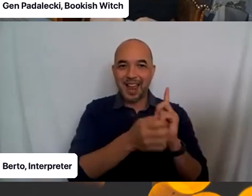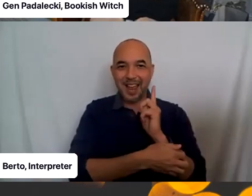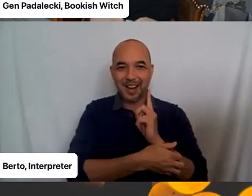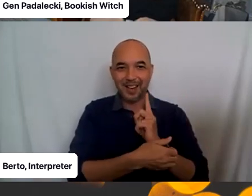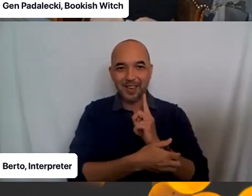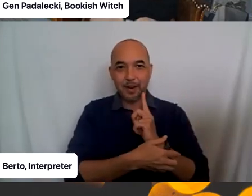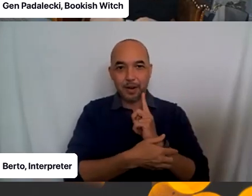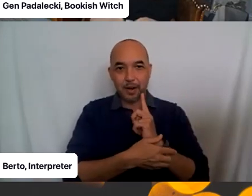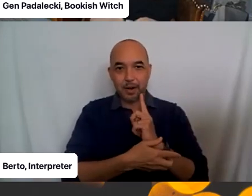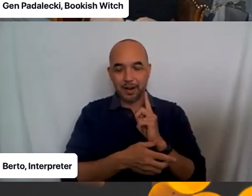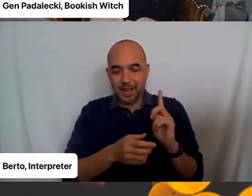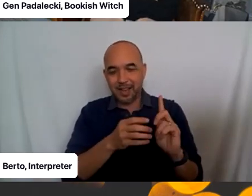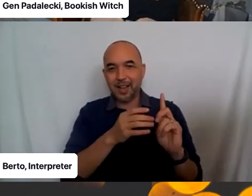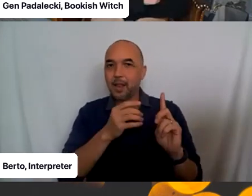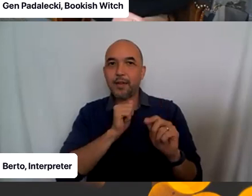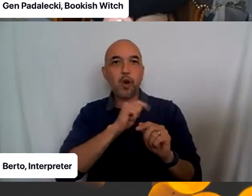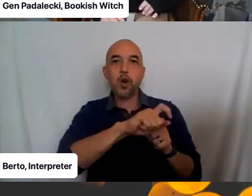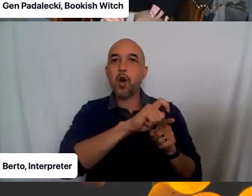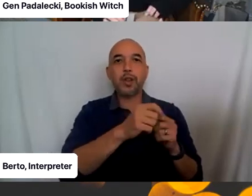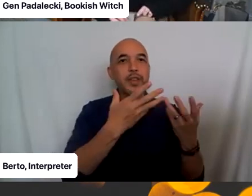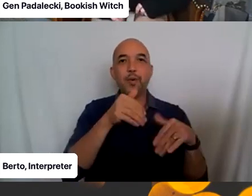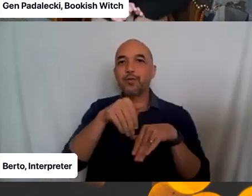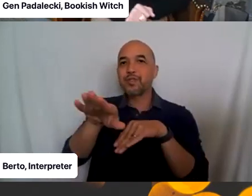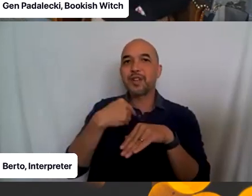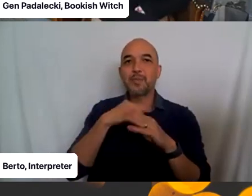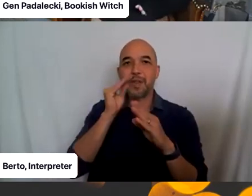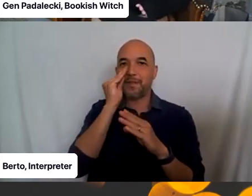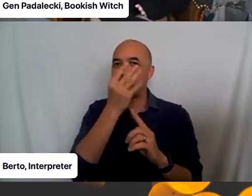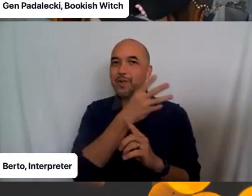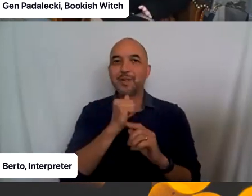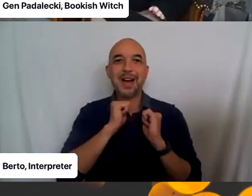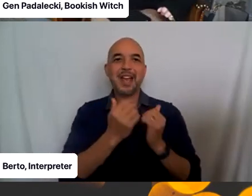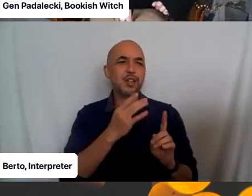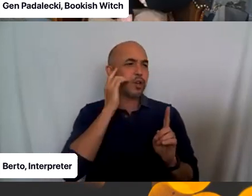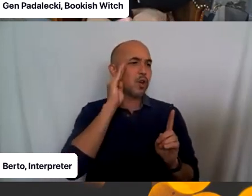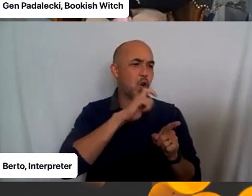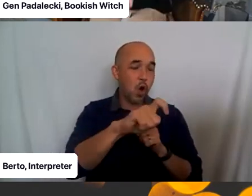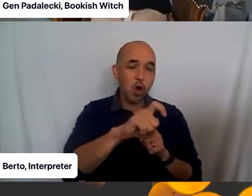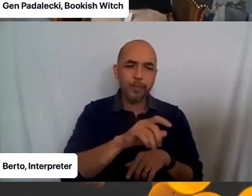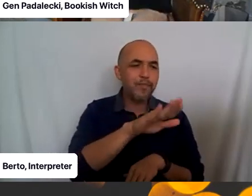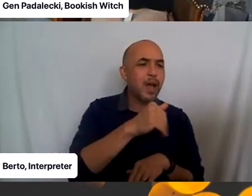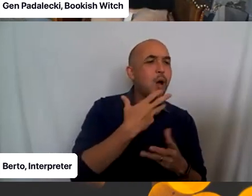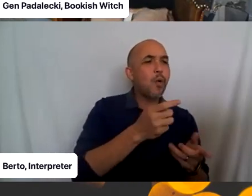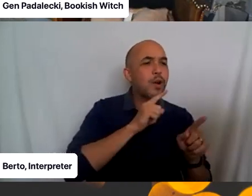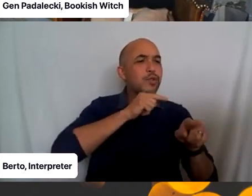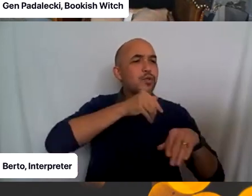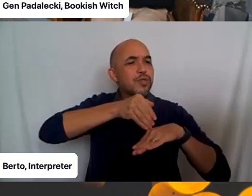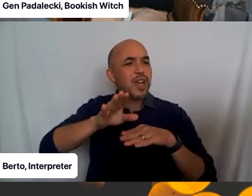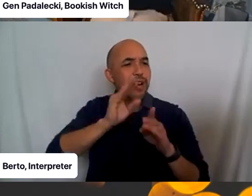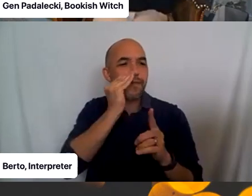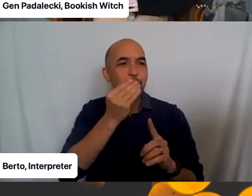florist, is it for Breanne? And she was like, wow, she was not joking about this in the book.